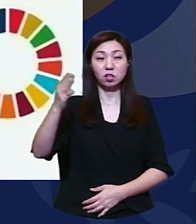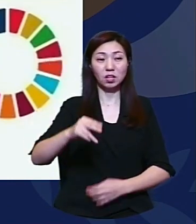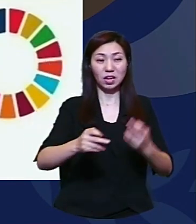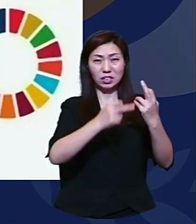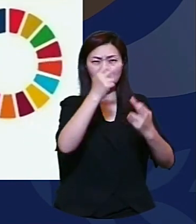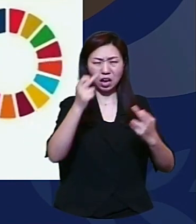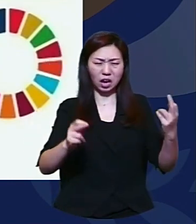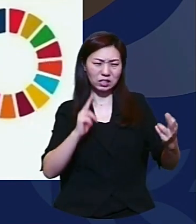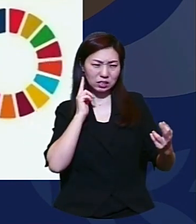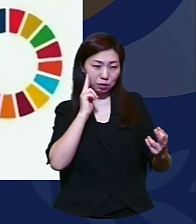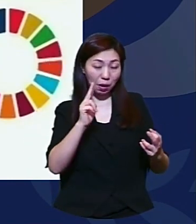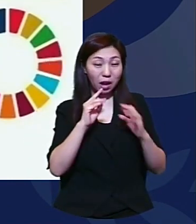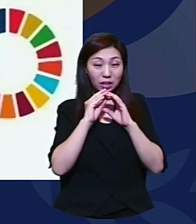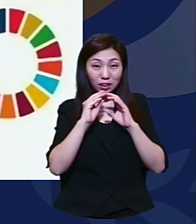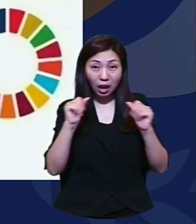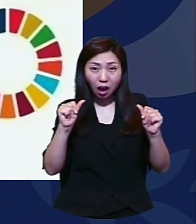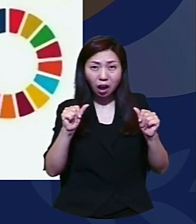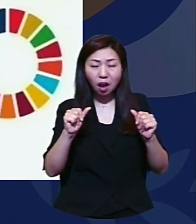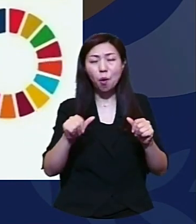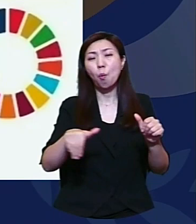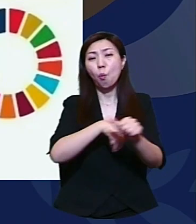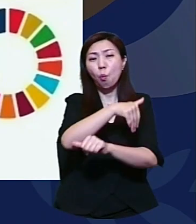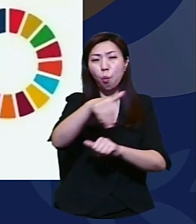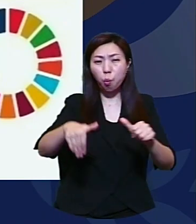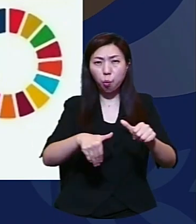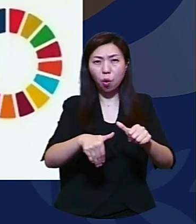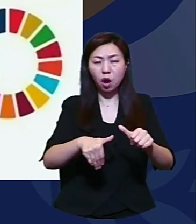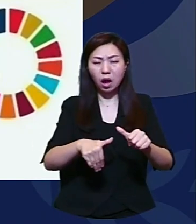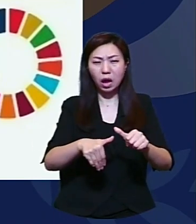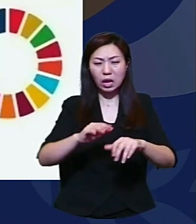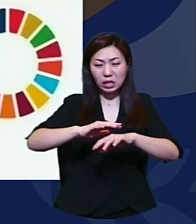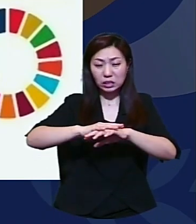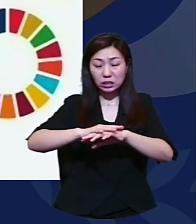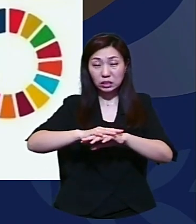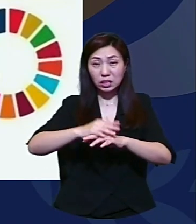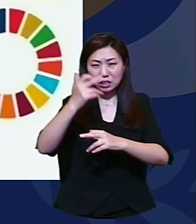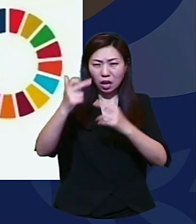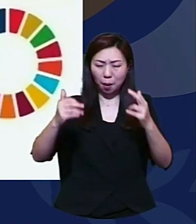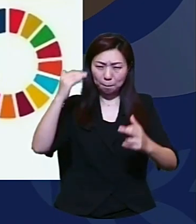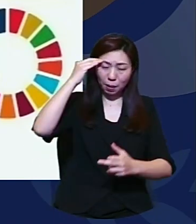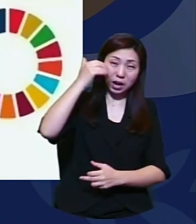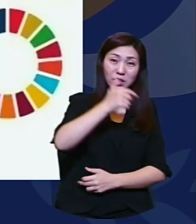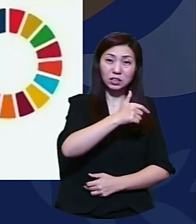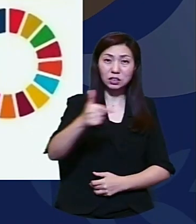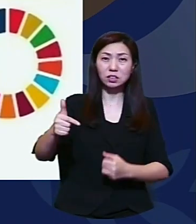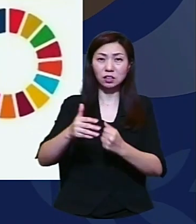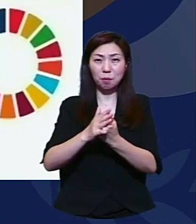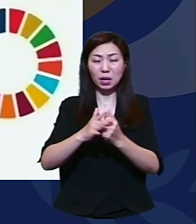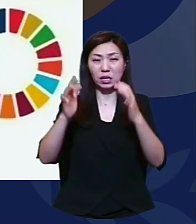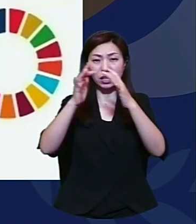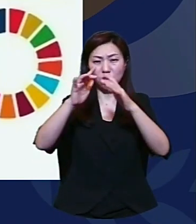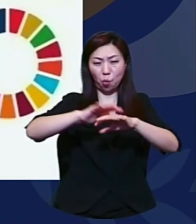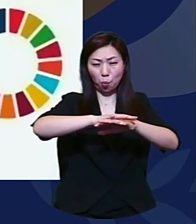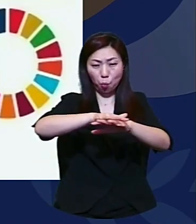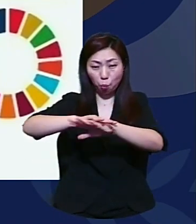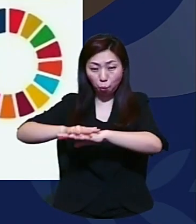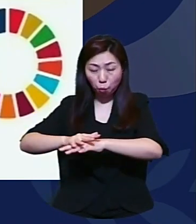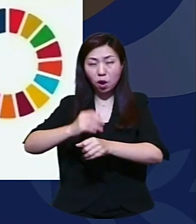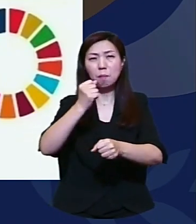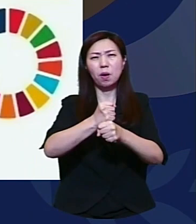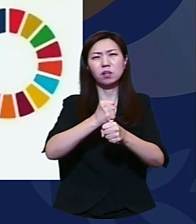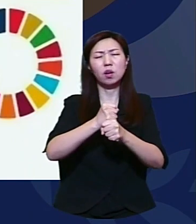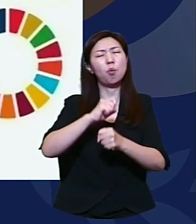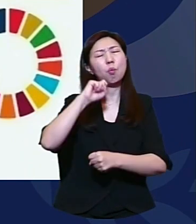network infrastructure. Remote, sparsely populated areas inhabited by low-income communities